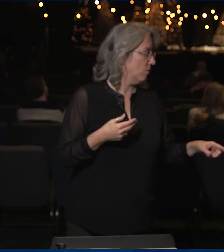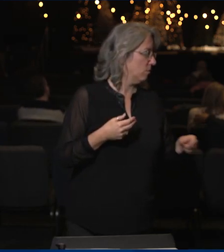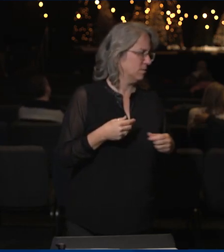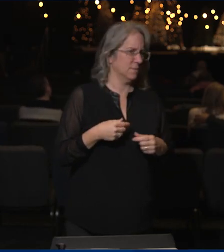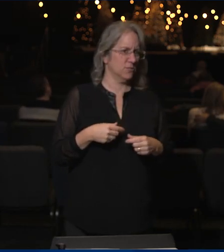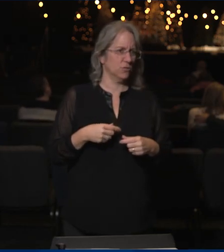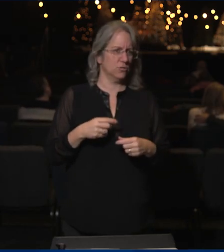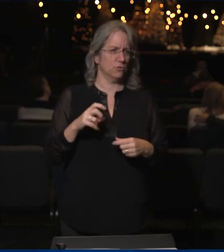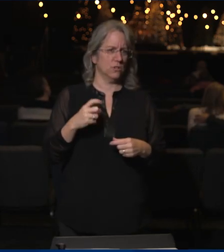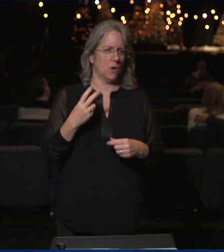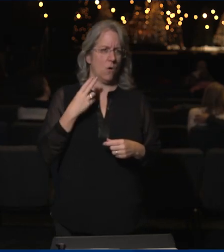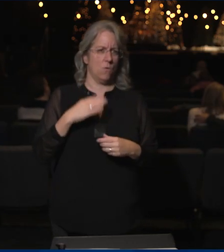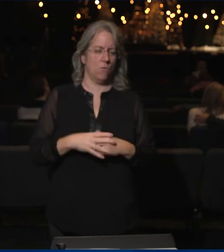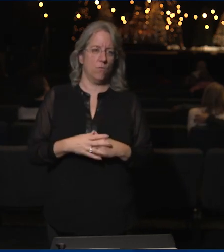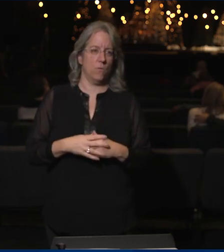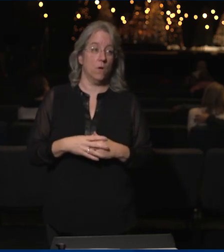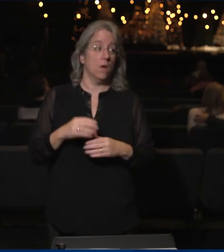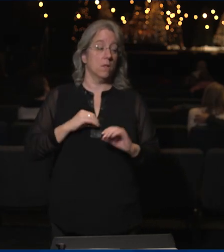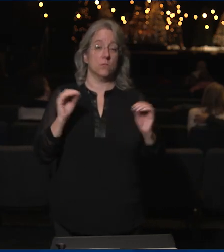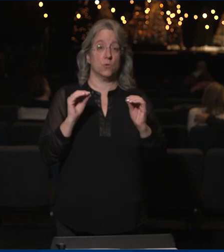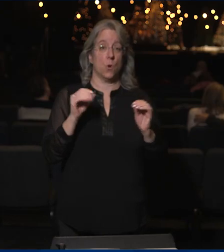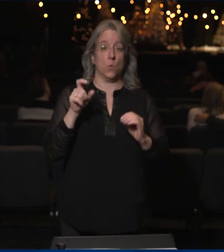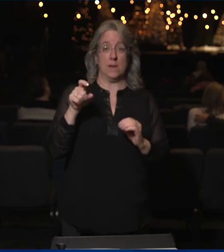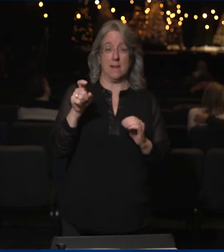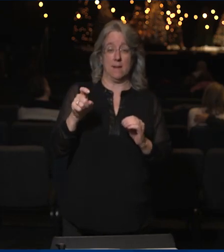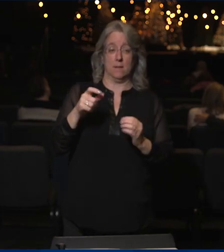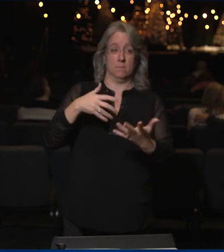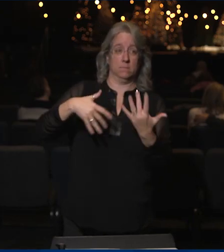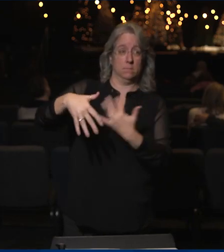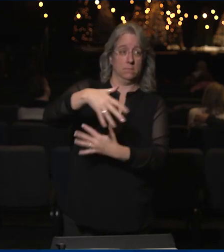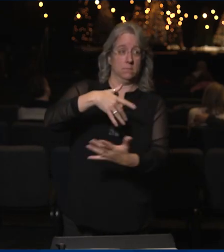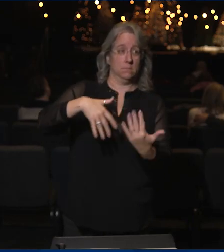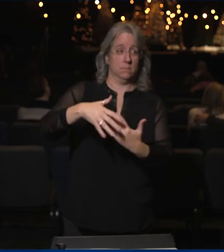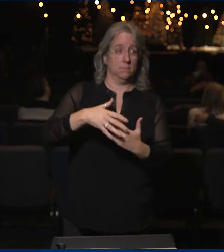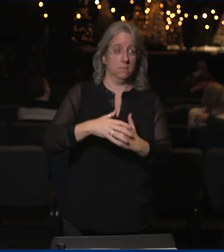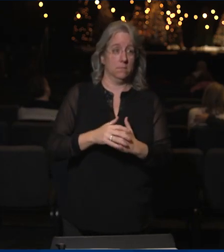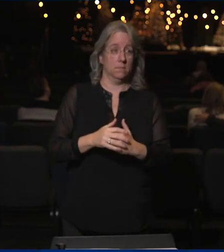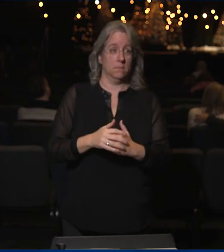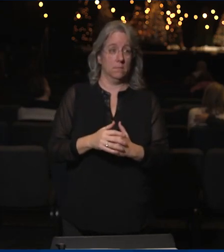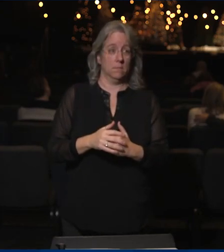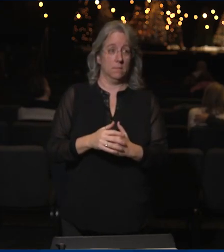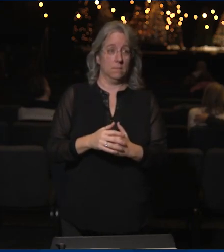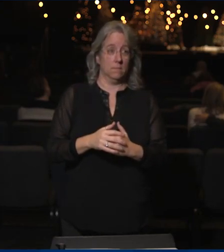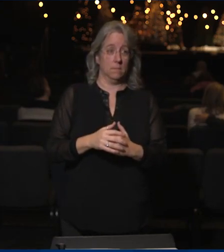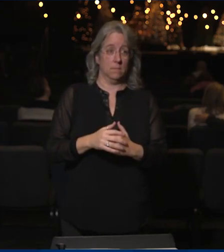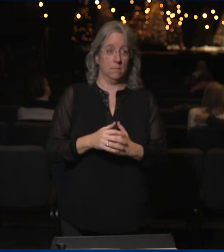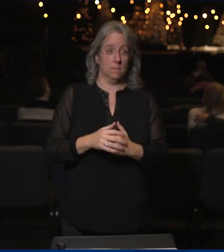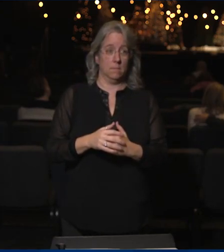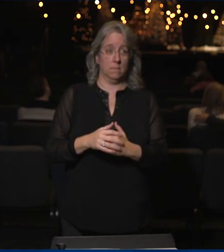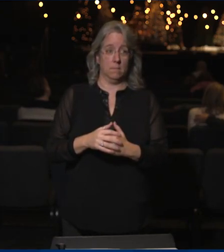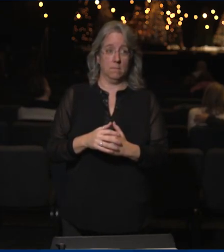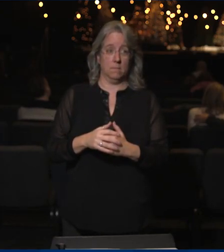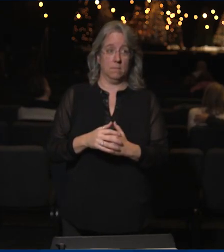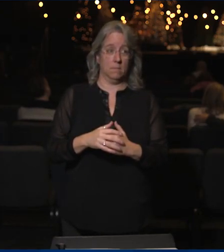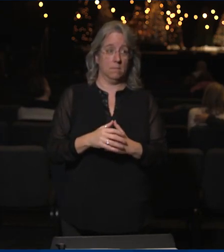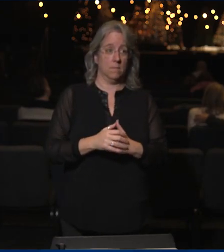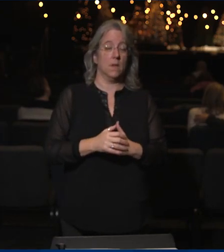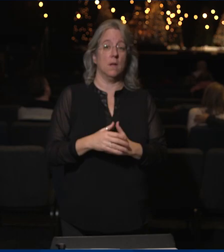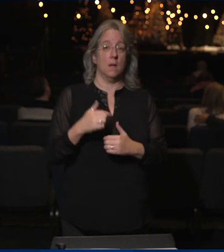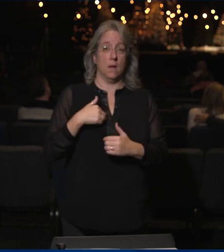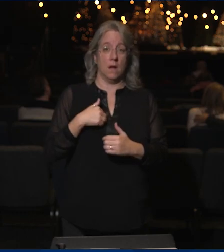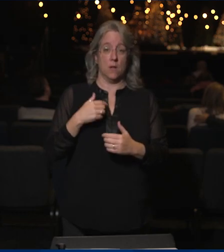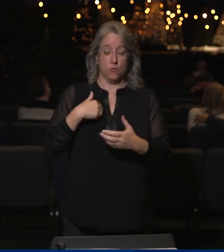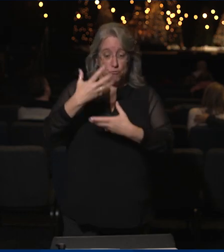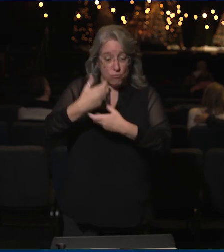person among us. I am determined to be trustworthy with such a little thing as money that you